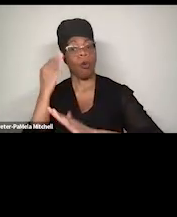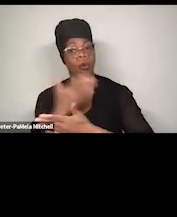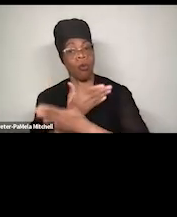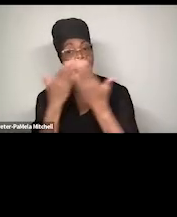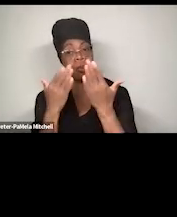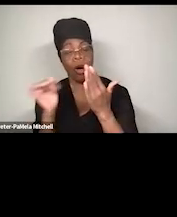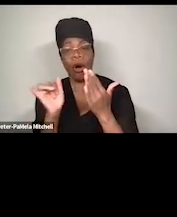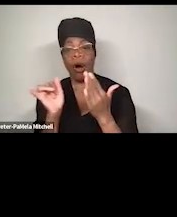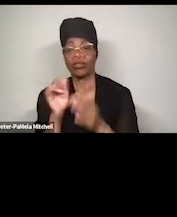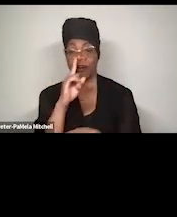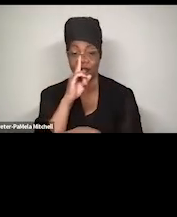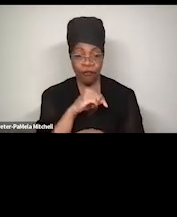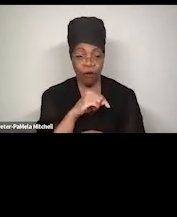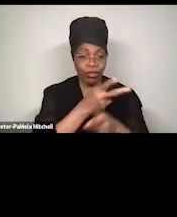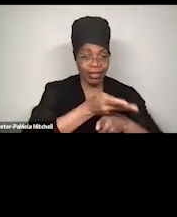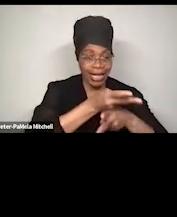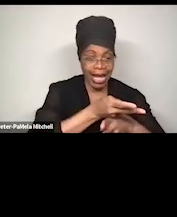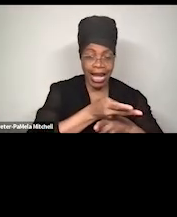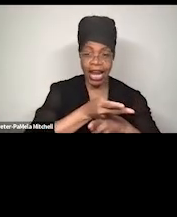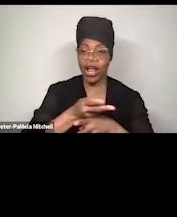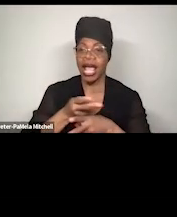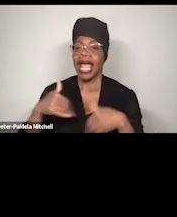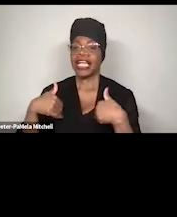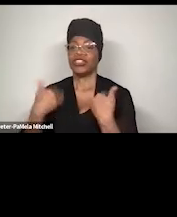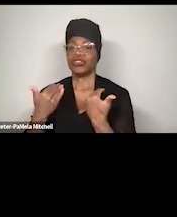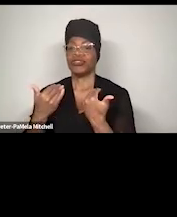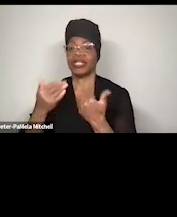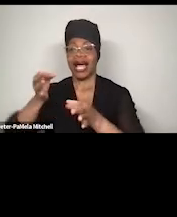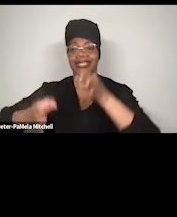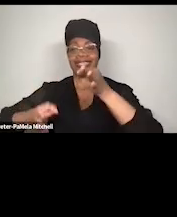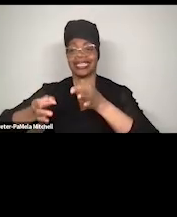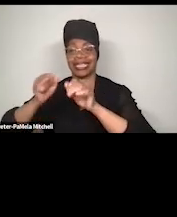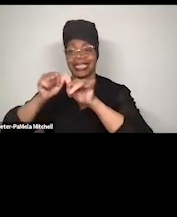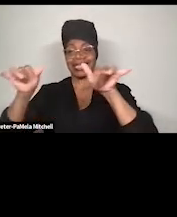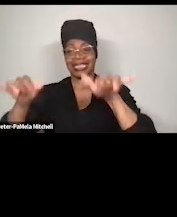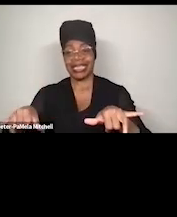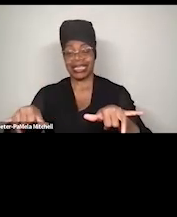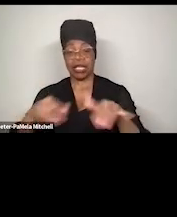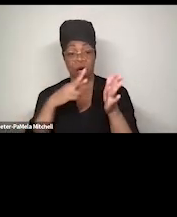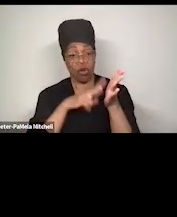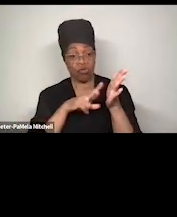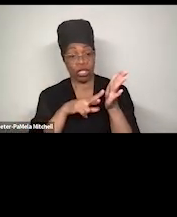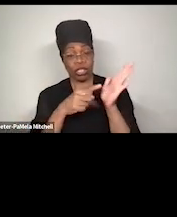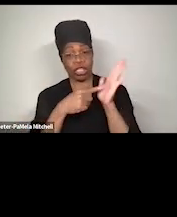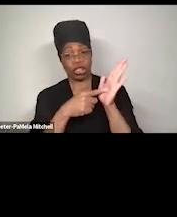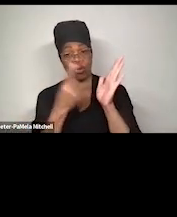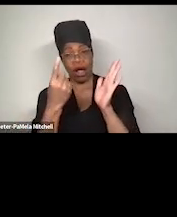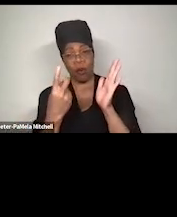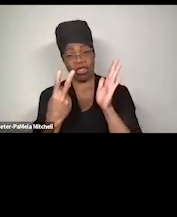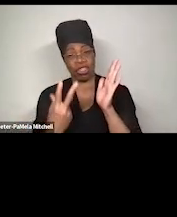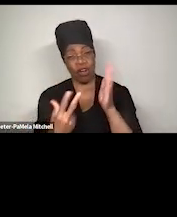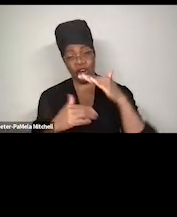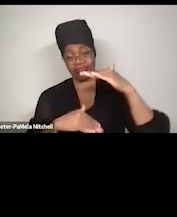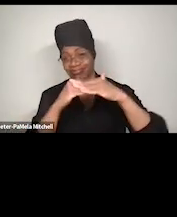foster care and juvenile justice system exits. So research shows that up to a third of homeless young adults are